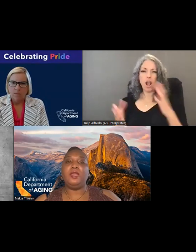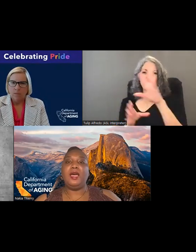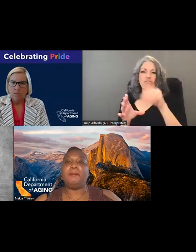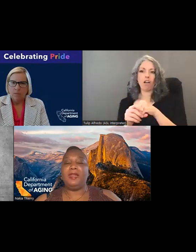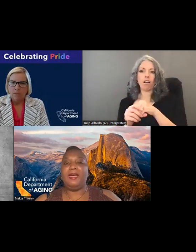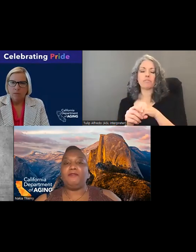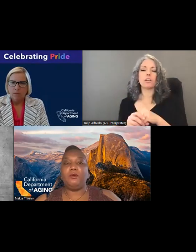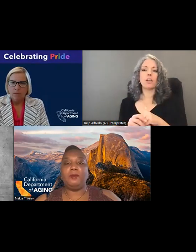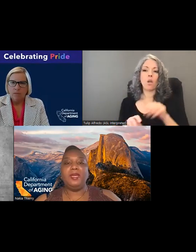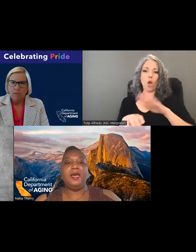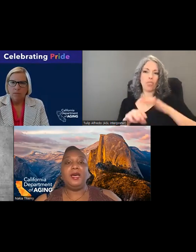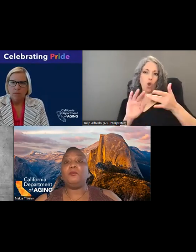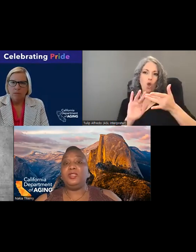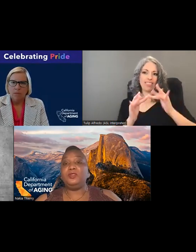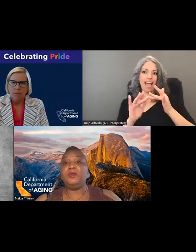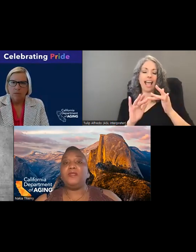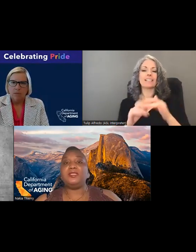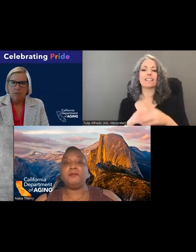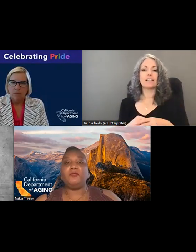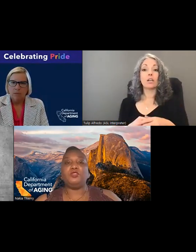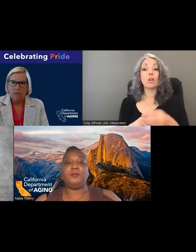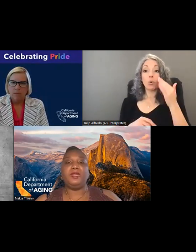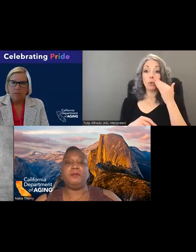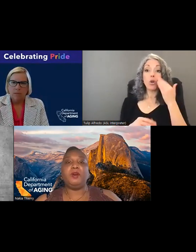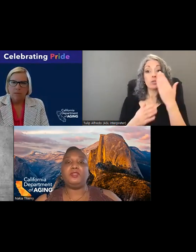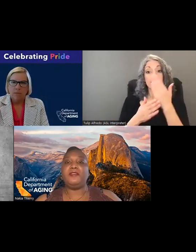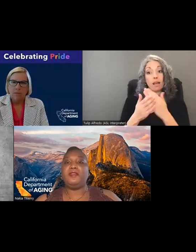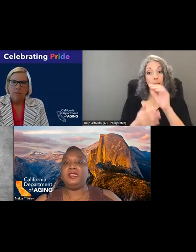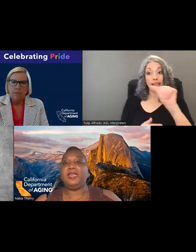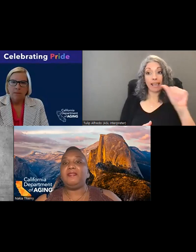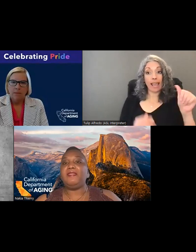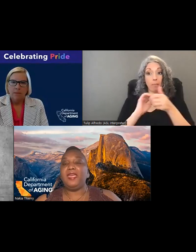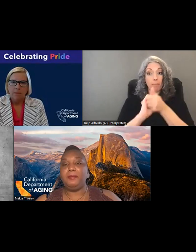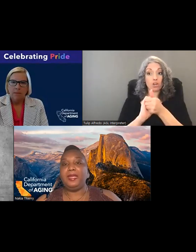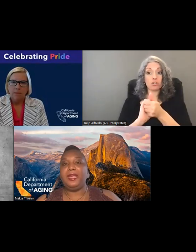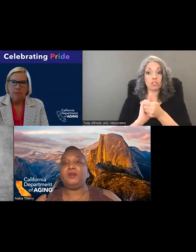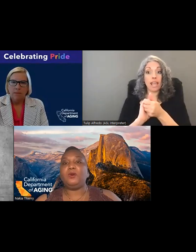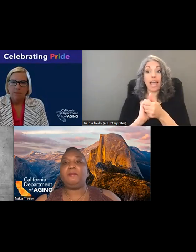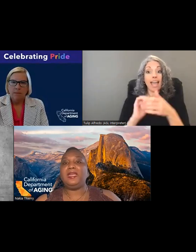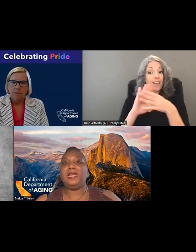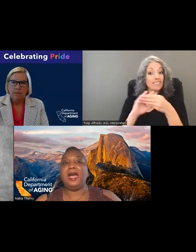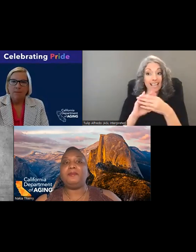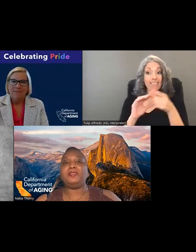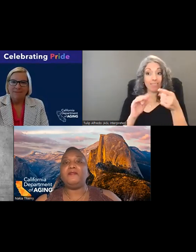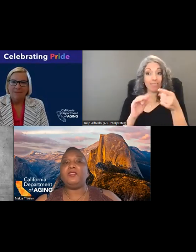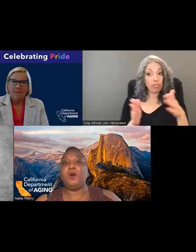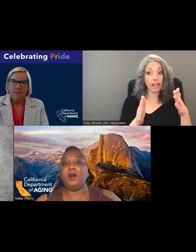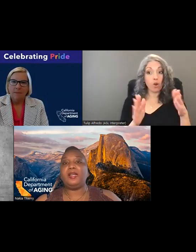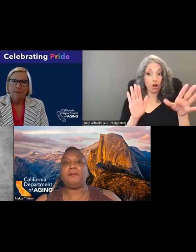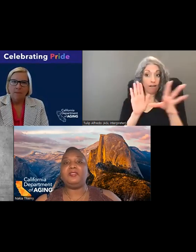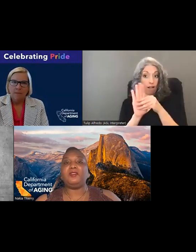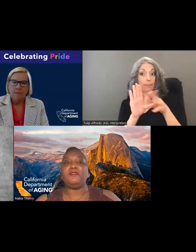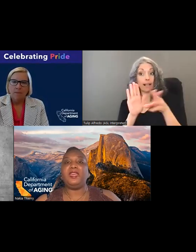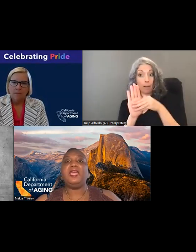the online platform. We do know that some of our AAA partners have indicated that they plan on making copies of the